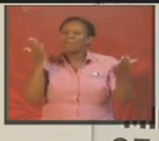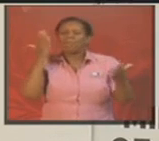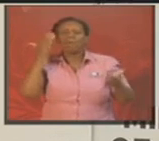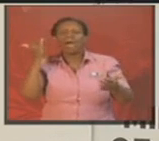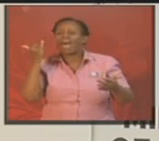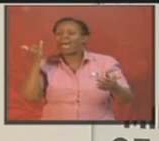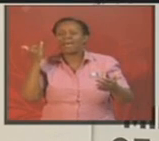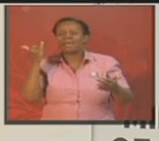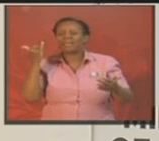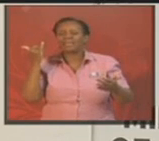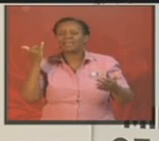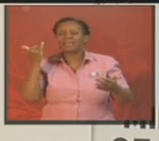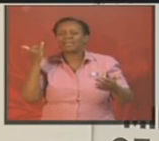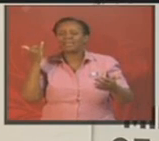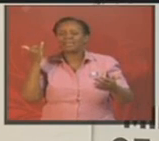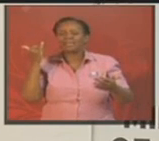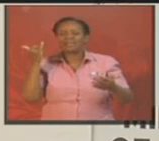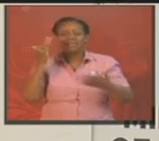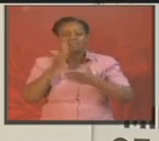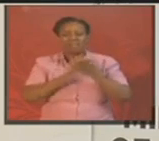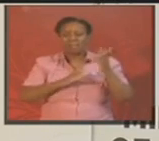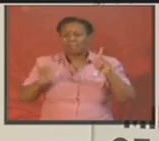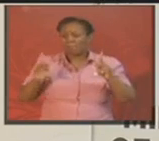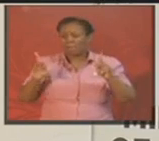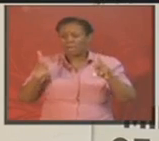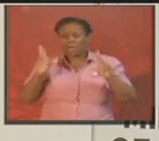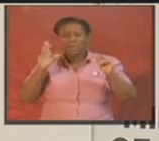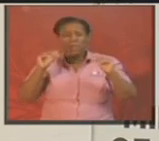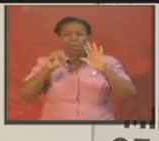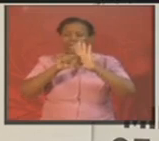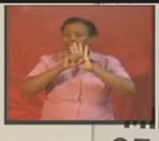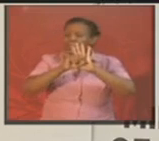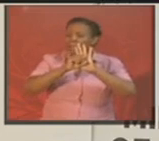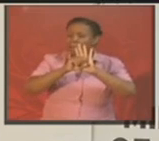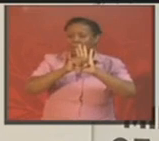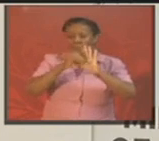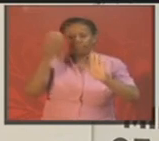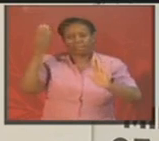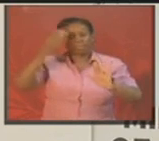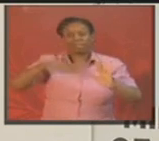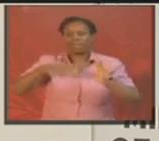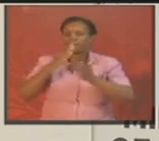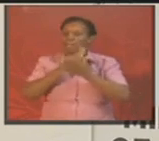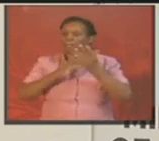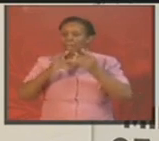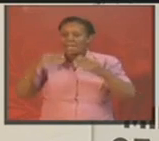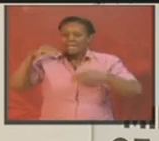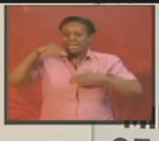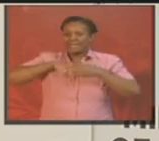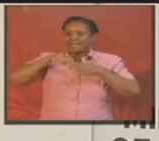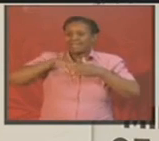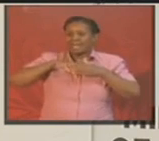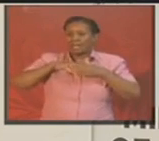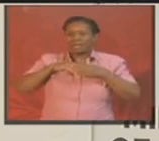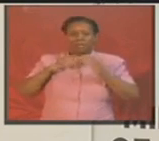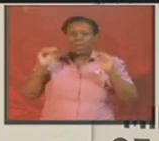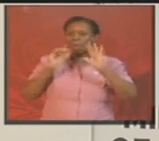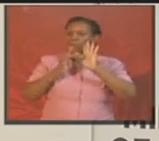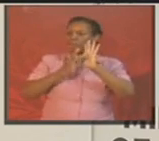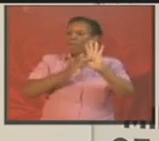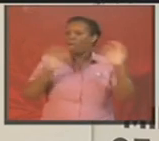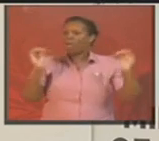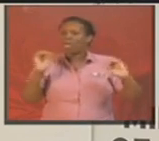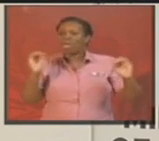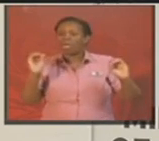cases, asymptomatic while still being infectious. And because of that, people can pick up virus from people who don't